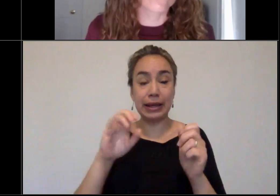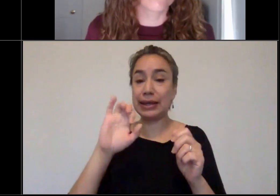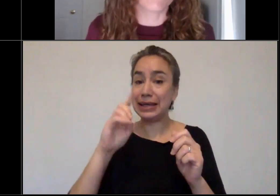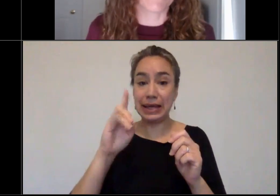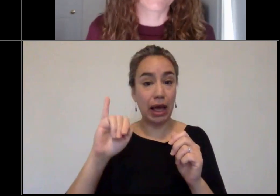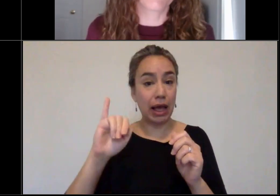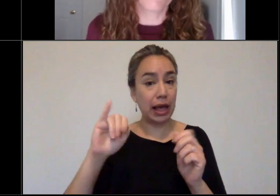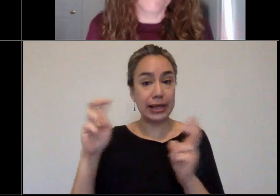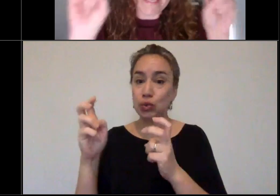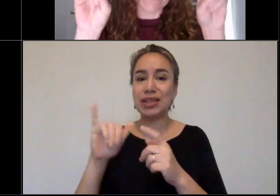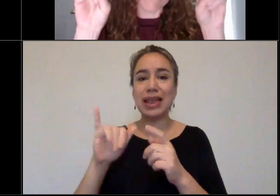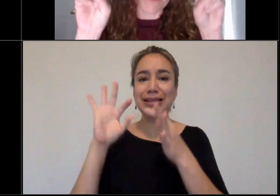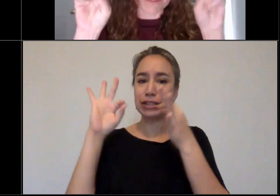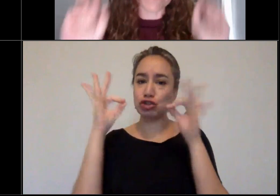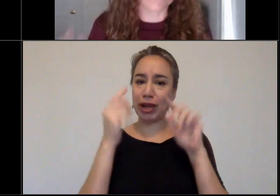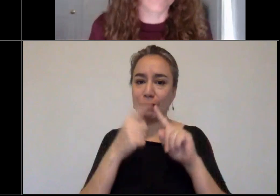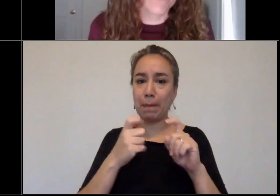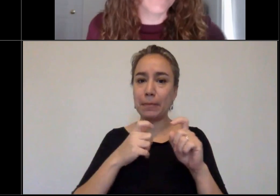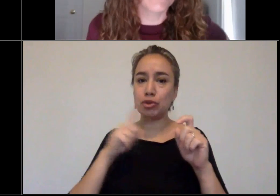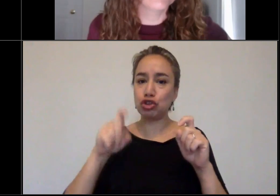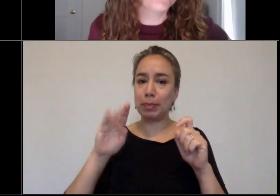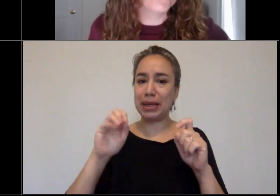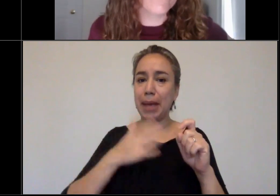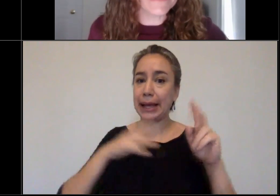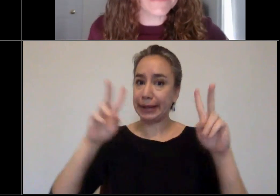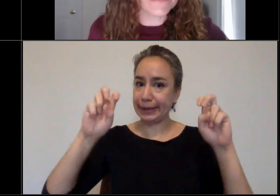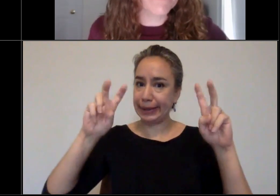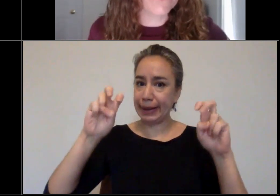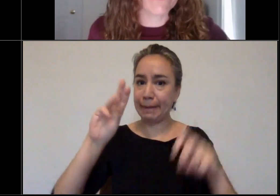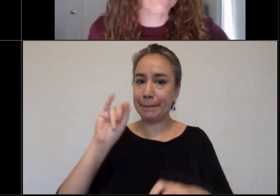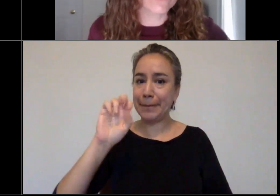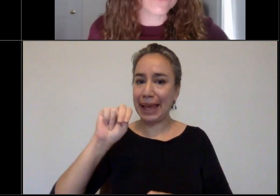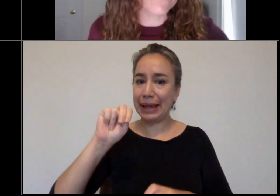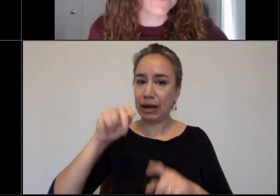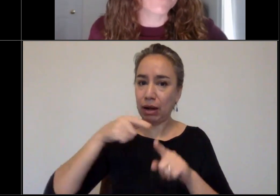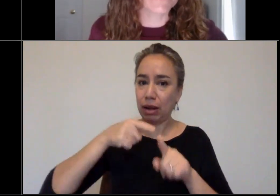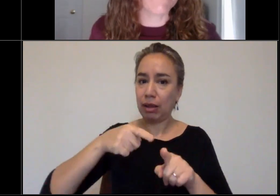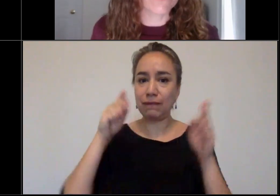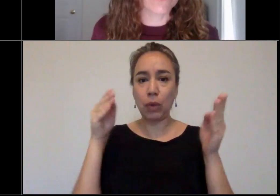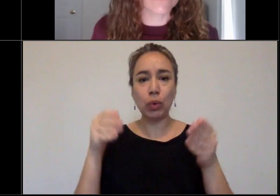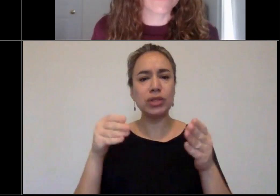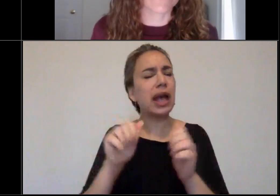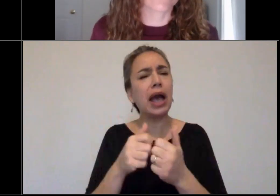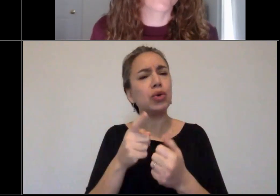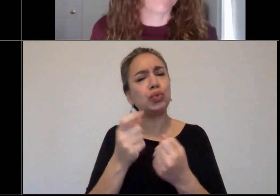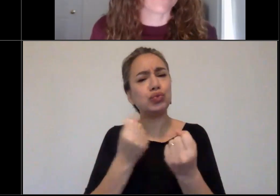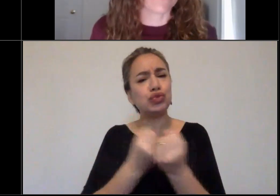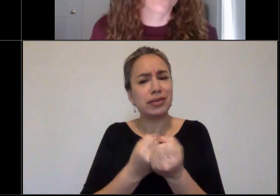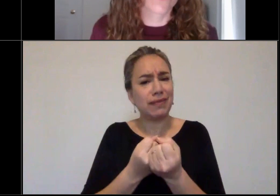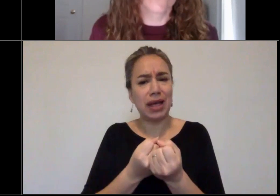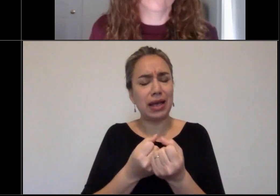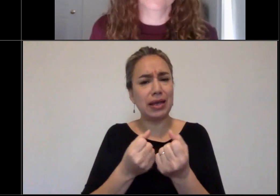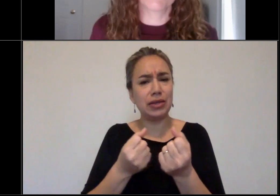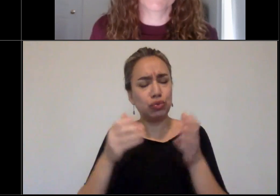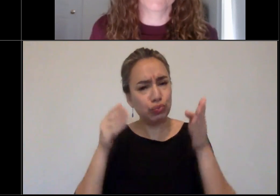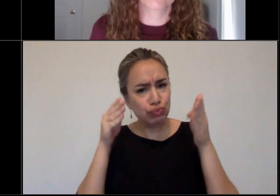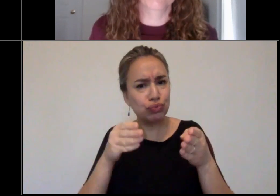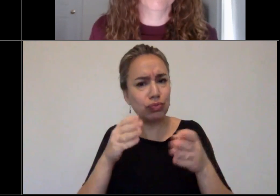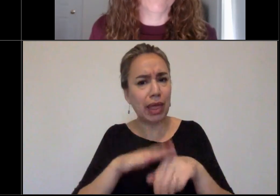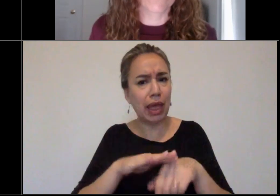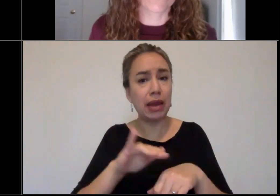from what should be my main focus. Do you have any tips for how to justify spending effort on these things to advisors, or